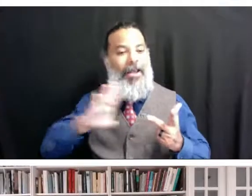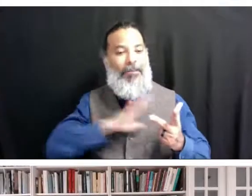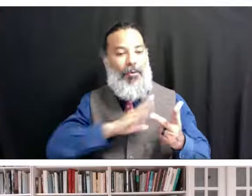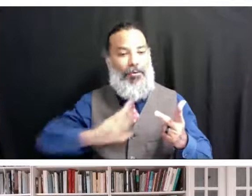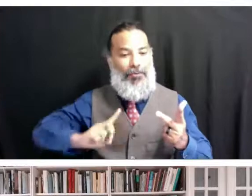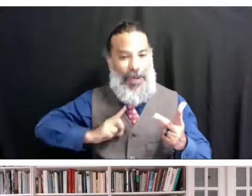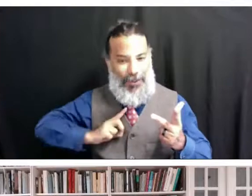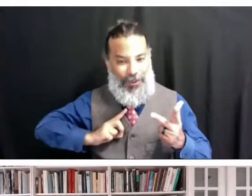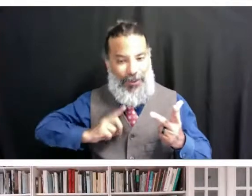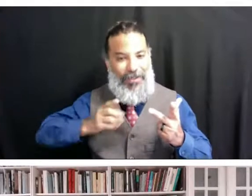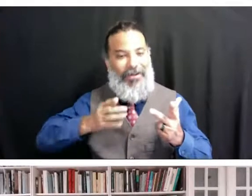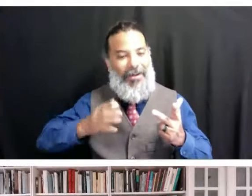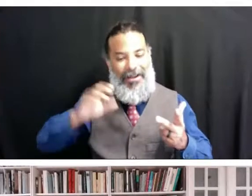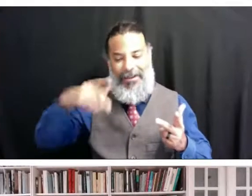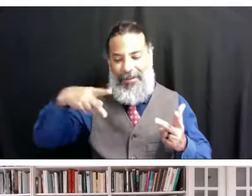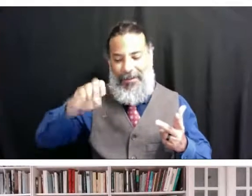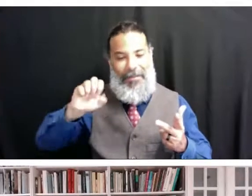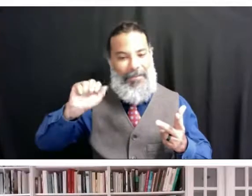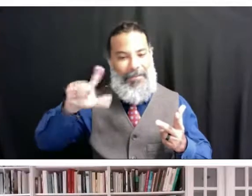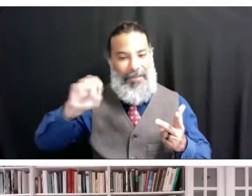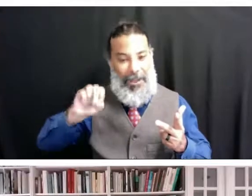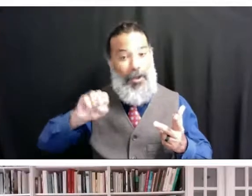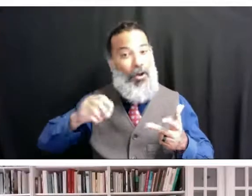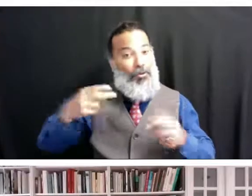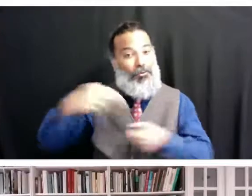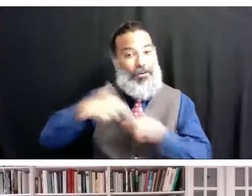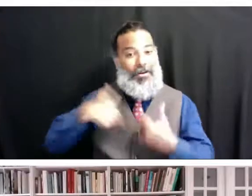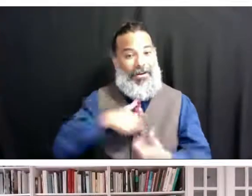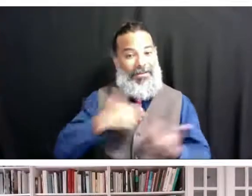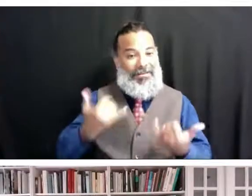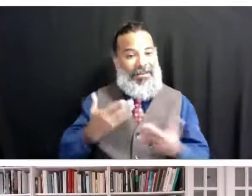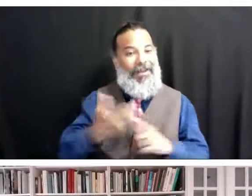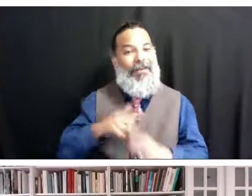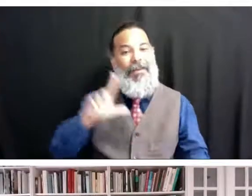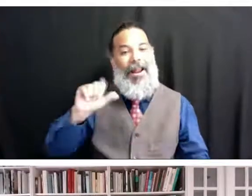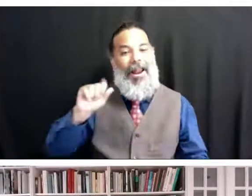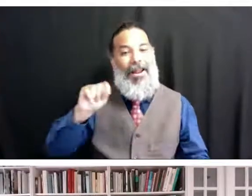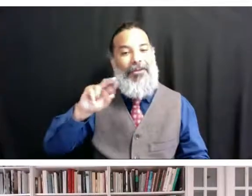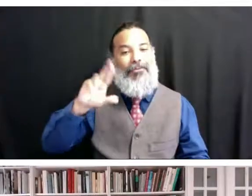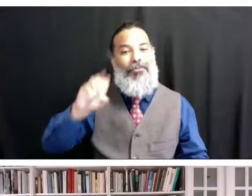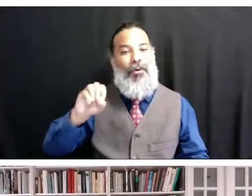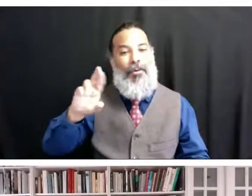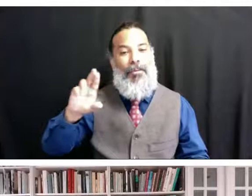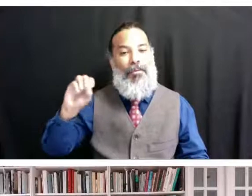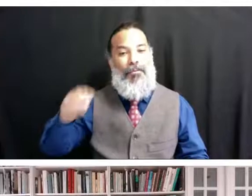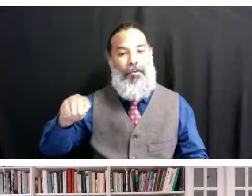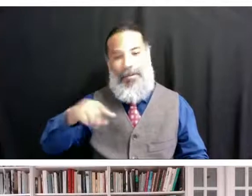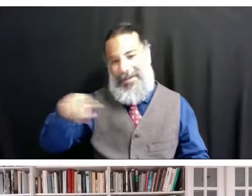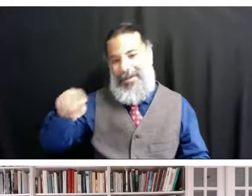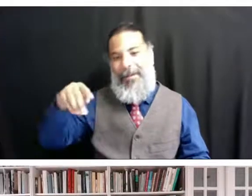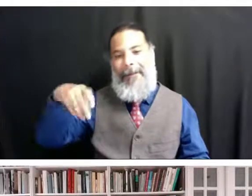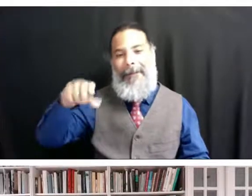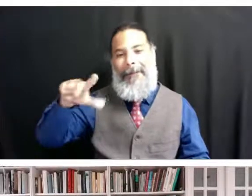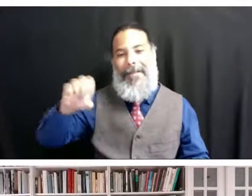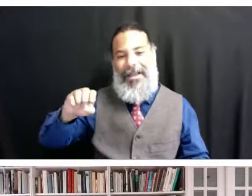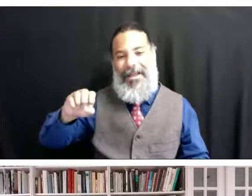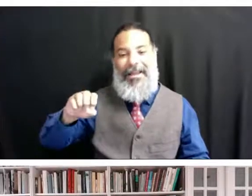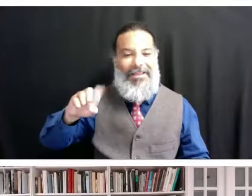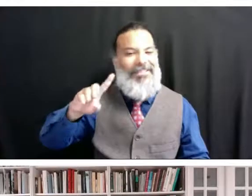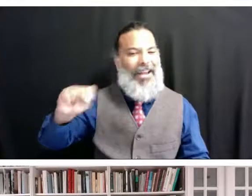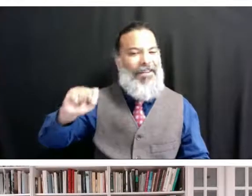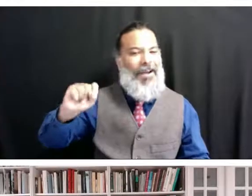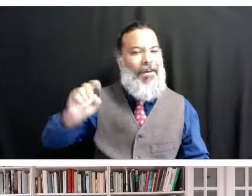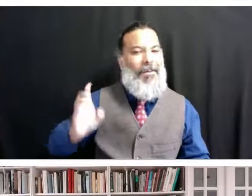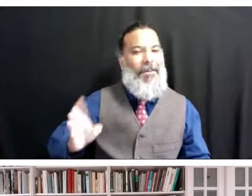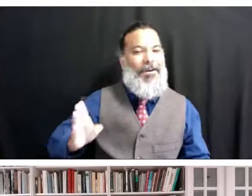Directors at the Peale, who are joining us today from the Latrobe Room down at the Peale in downtown Baltimore.